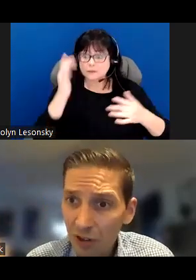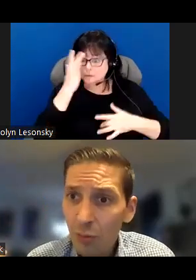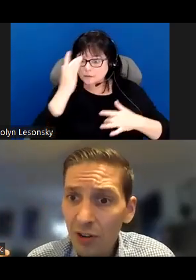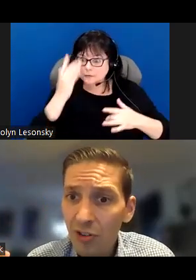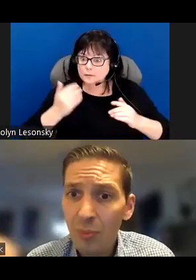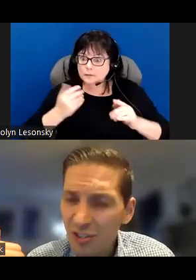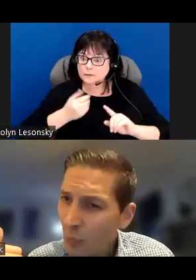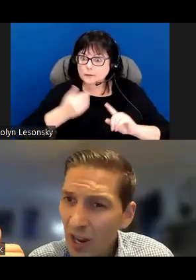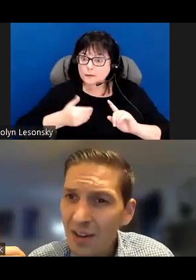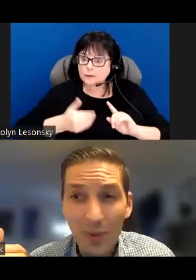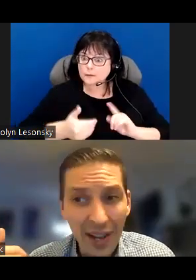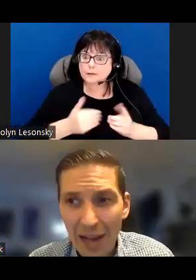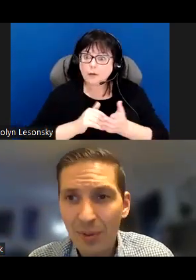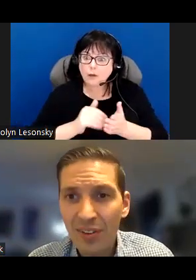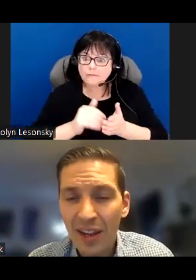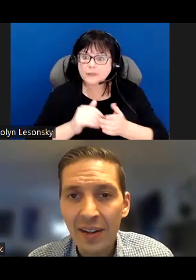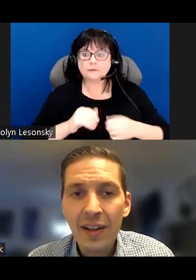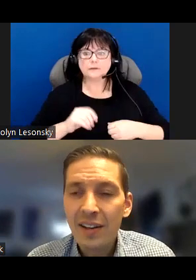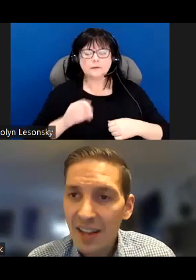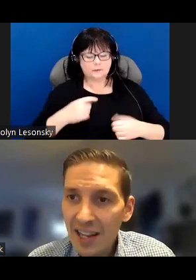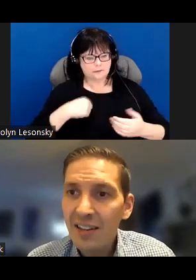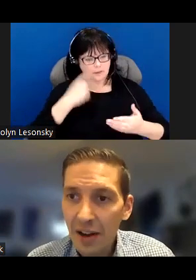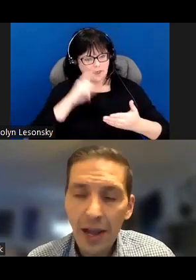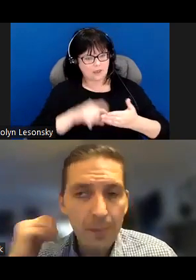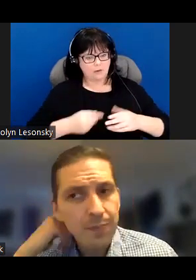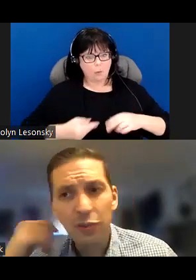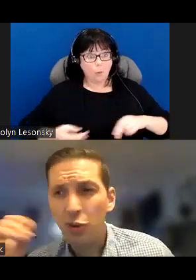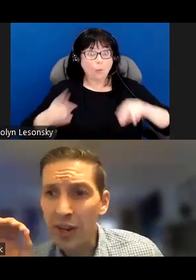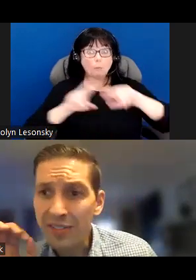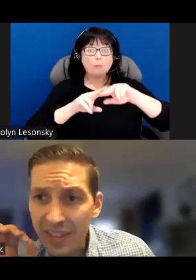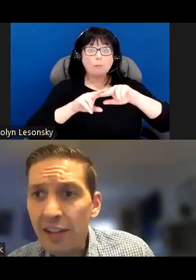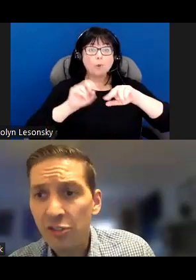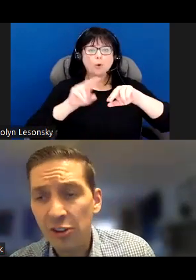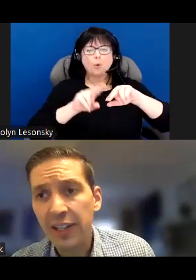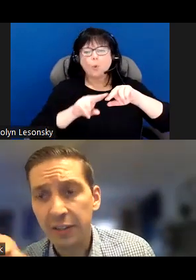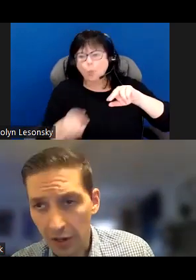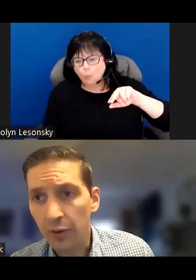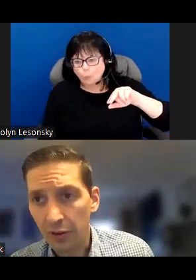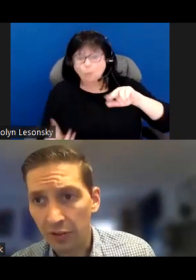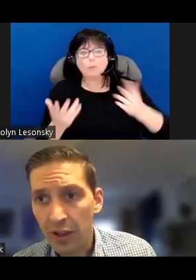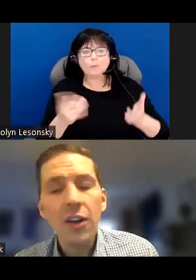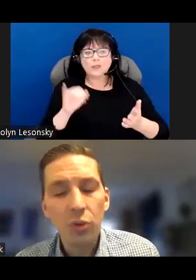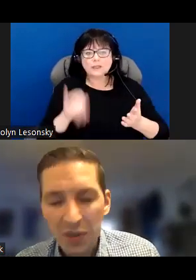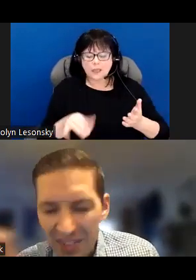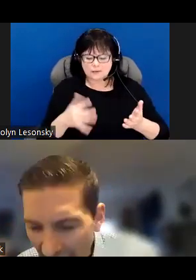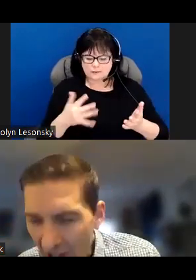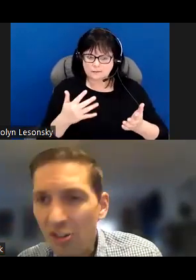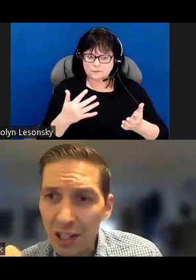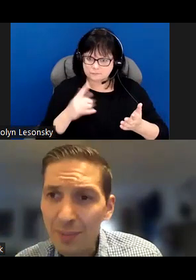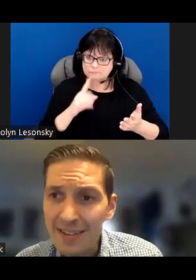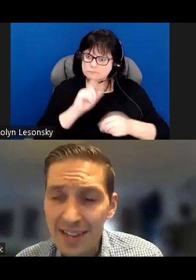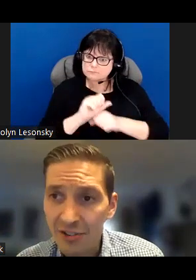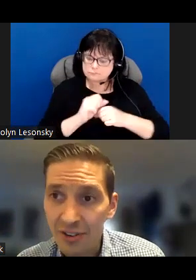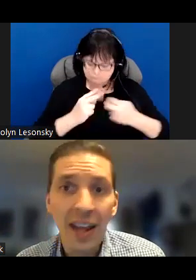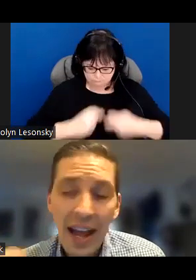major fluctuations in my weight, my appetite? Taking the time to intentionally notice, to